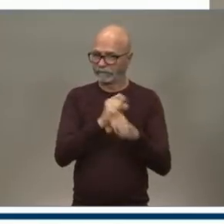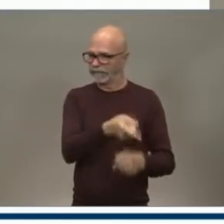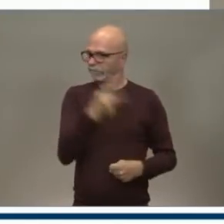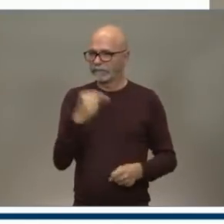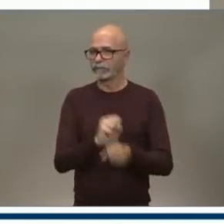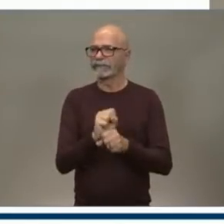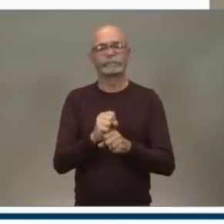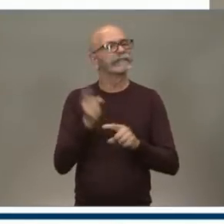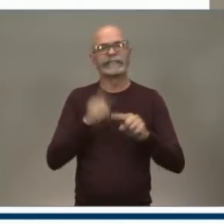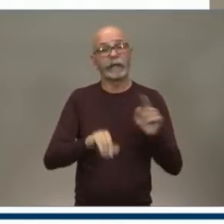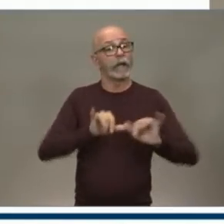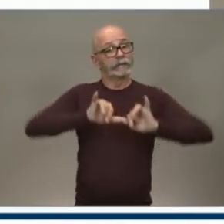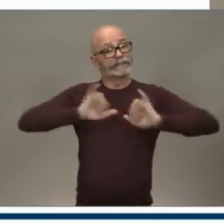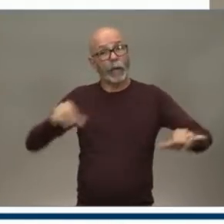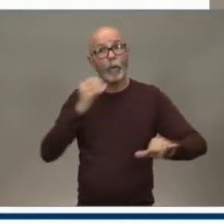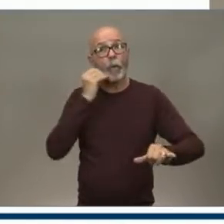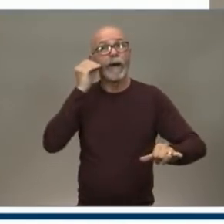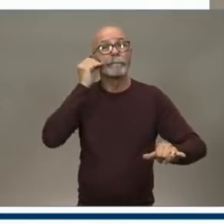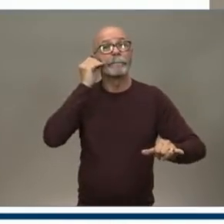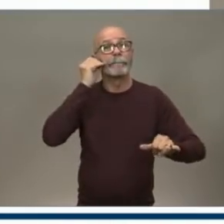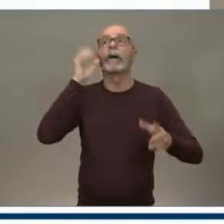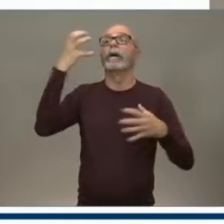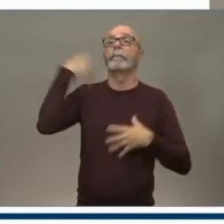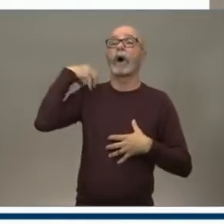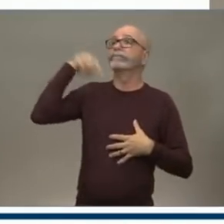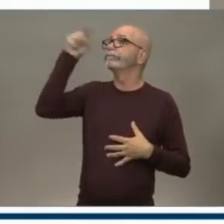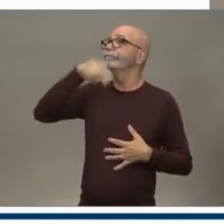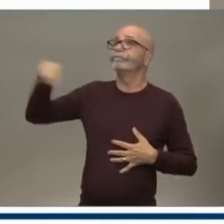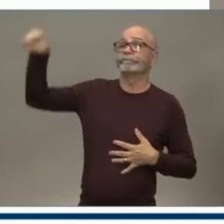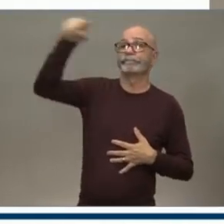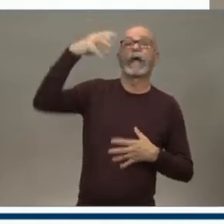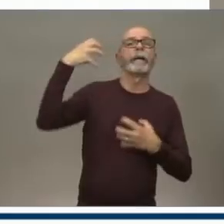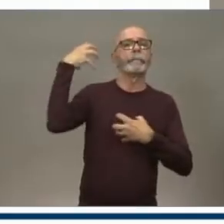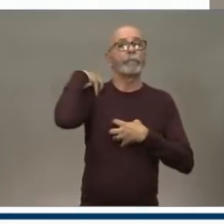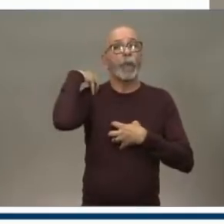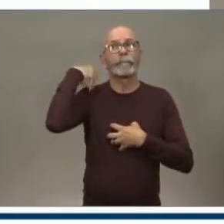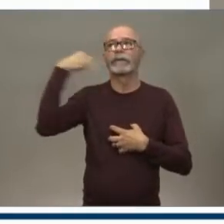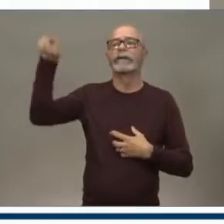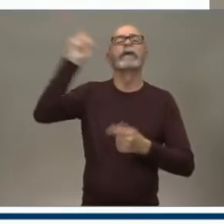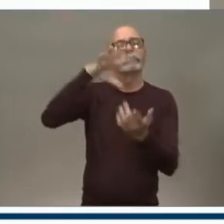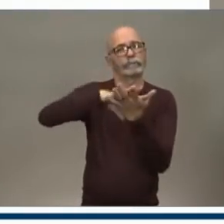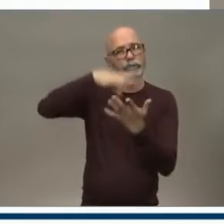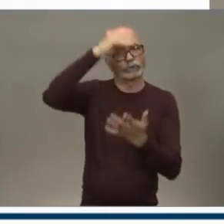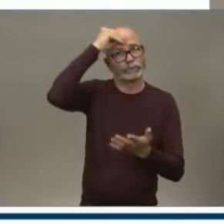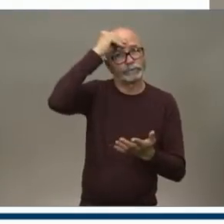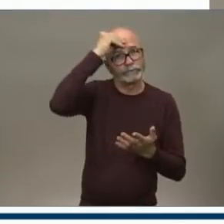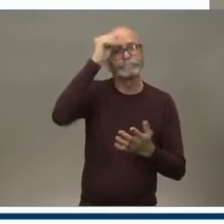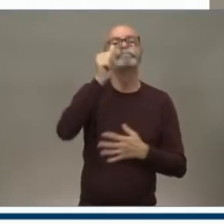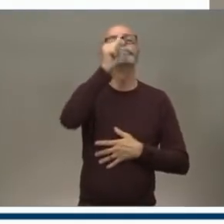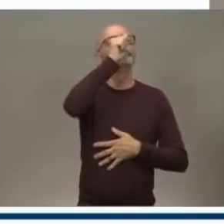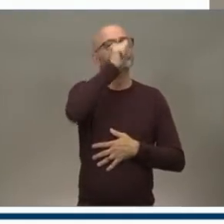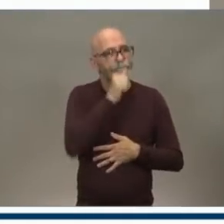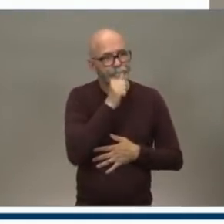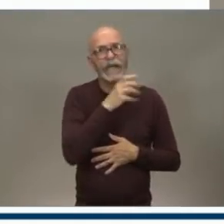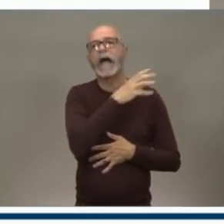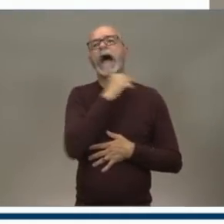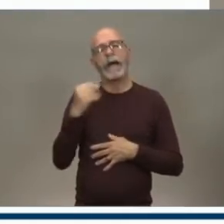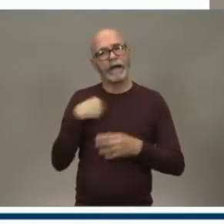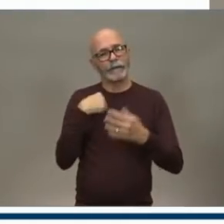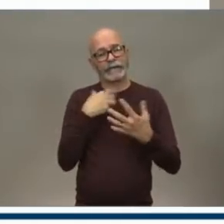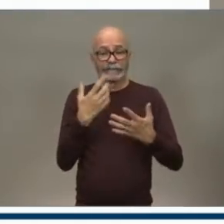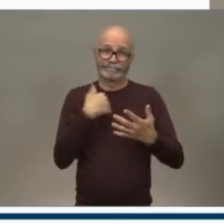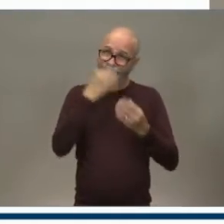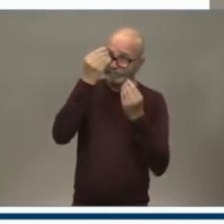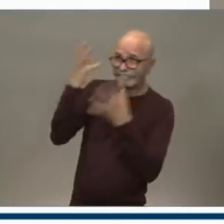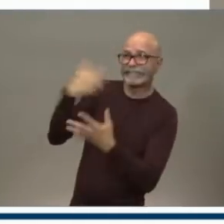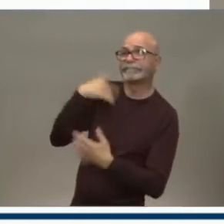are asking you to be tolerant and support your employees who call in or may get sick at work and say, I need to go home.